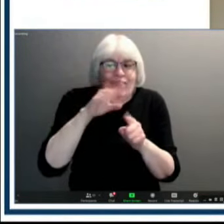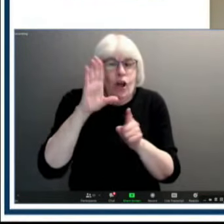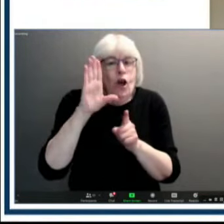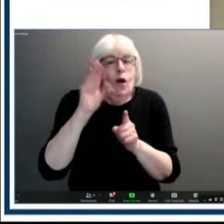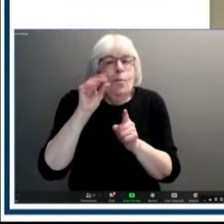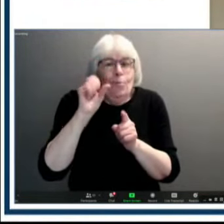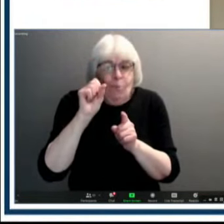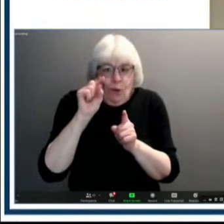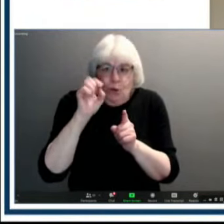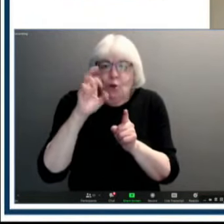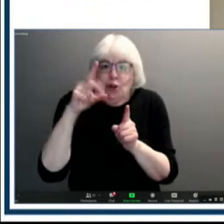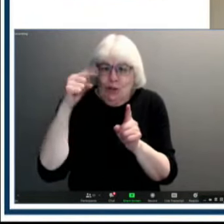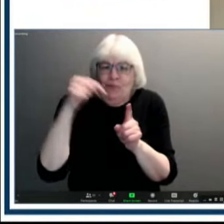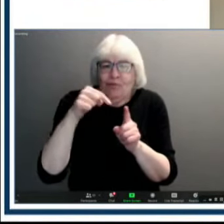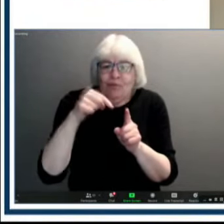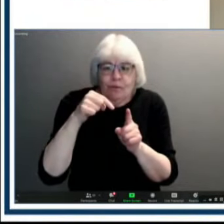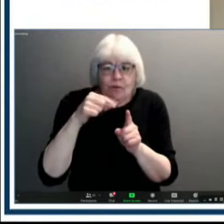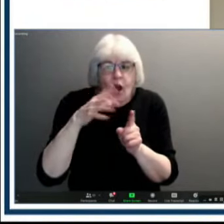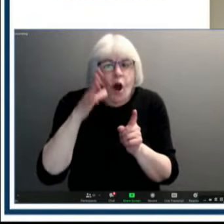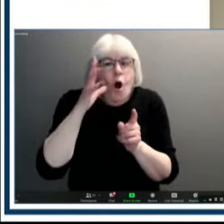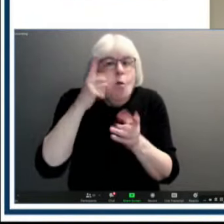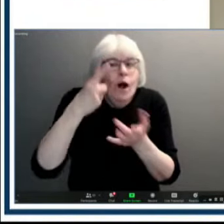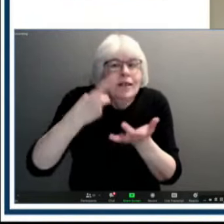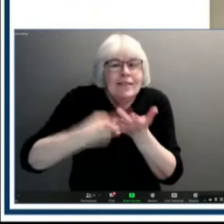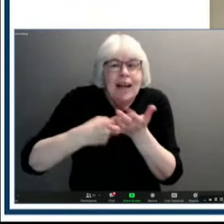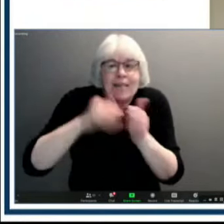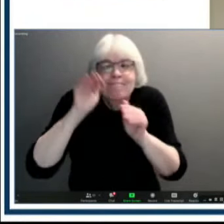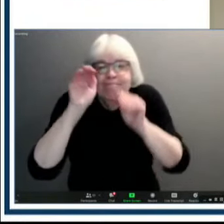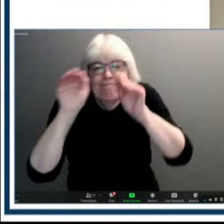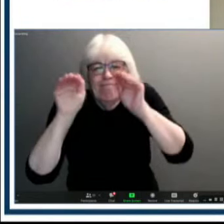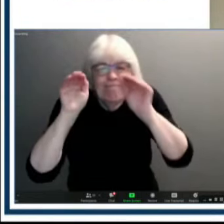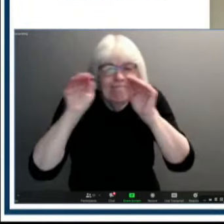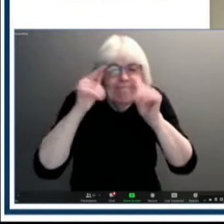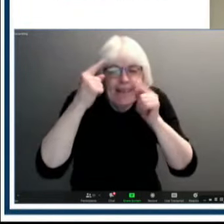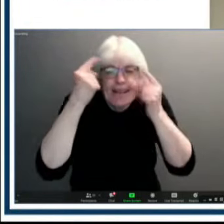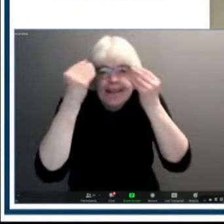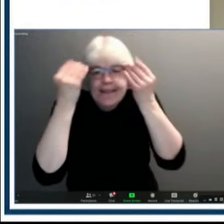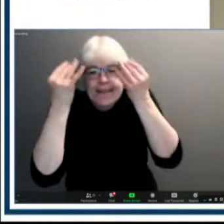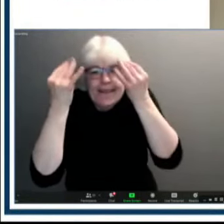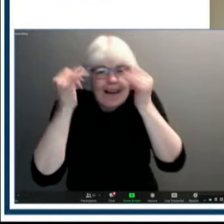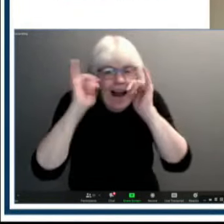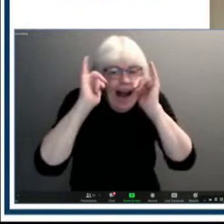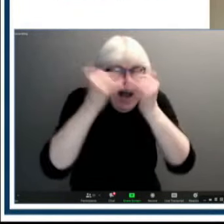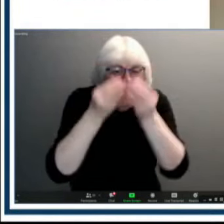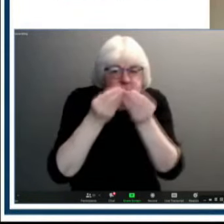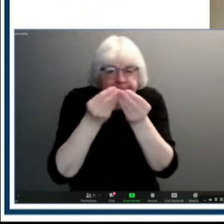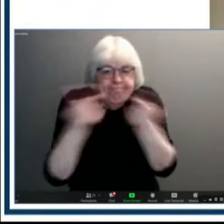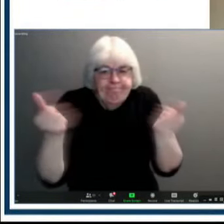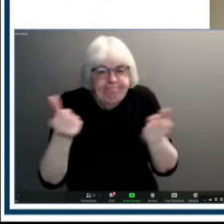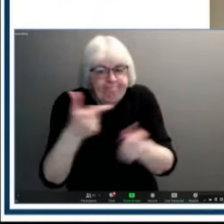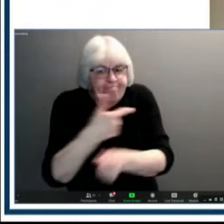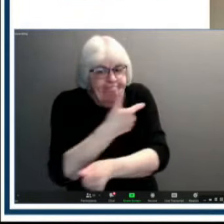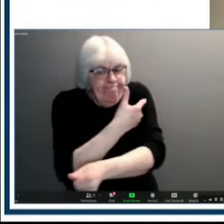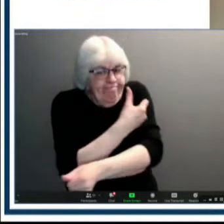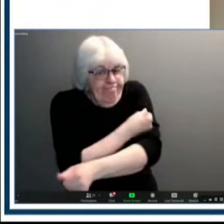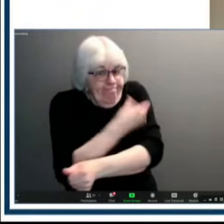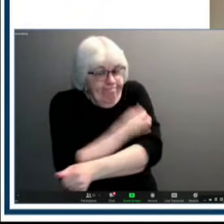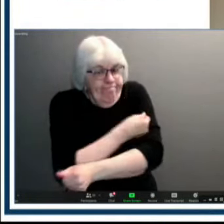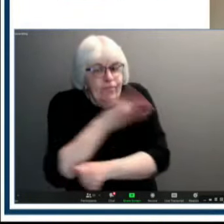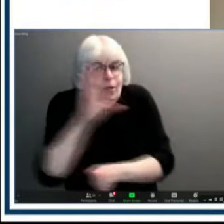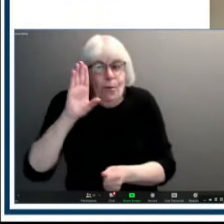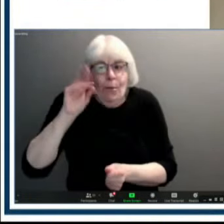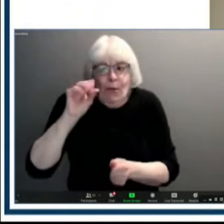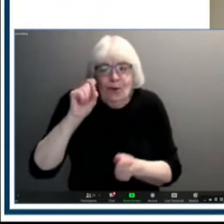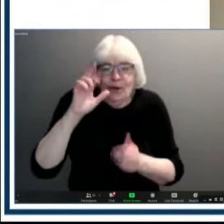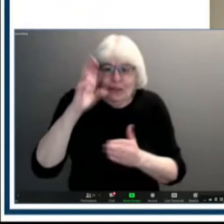our partners and urgently working on solutions to get booster doses into arms as quickly as possible, as soon as